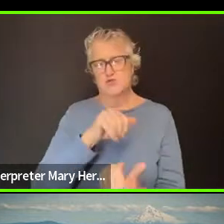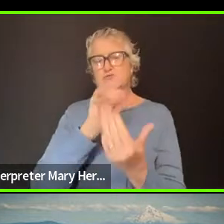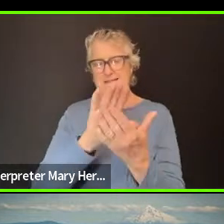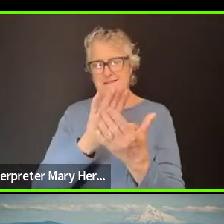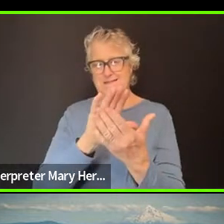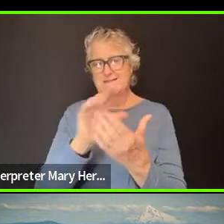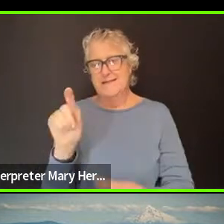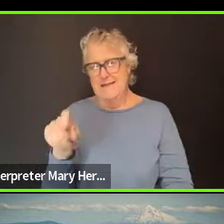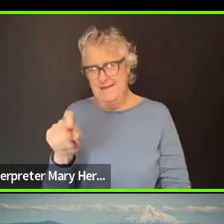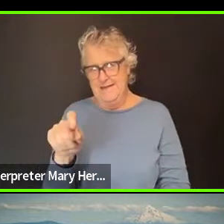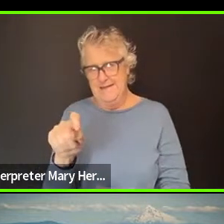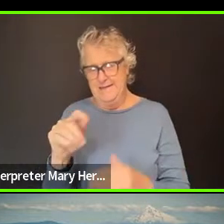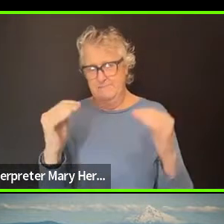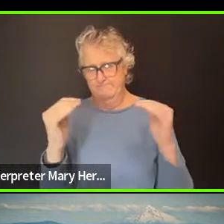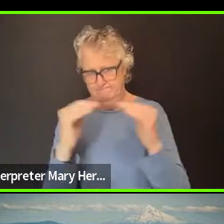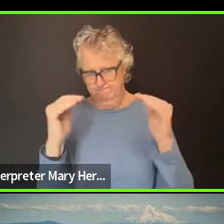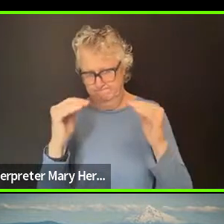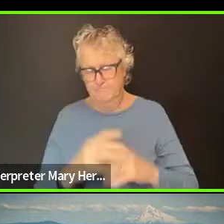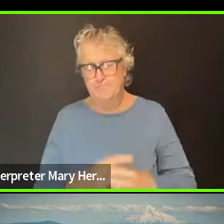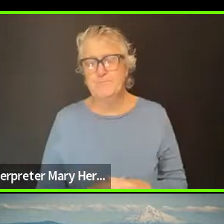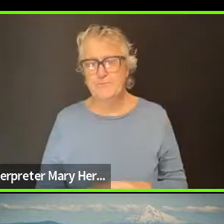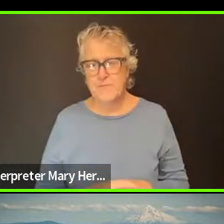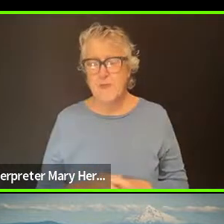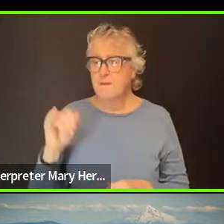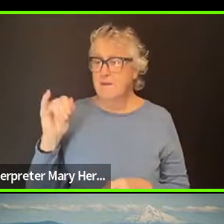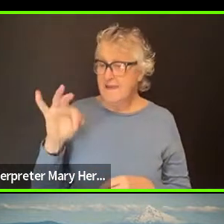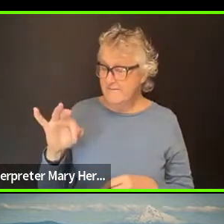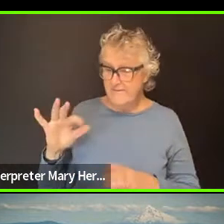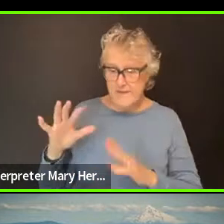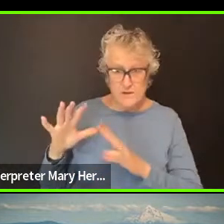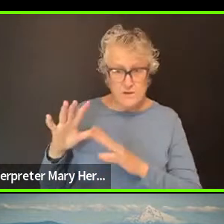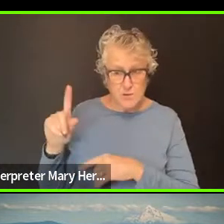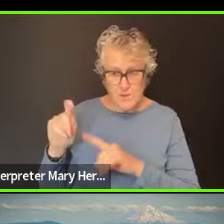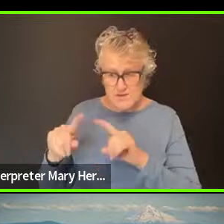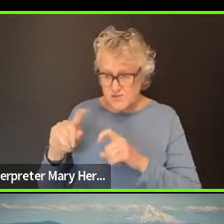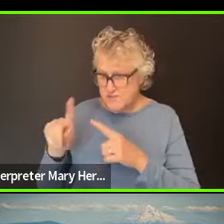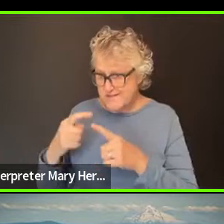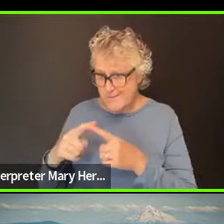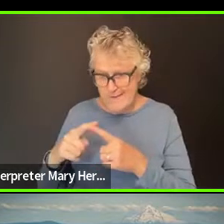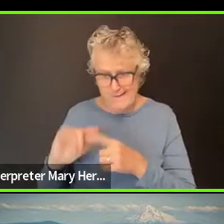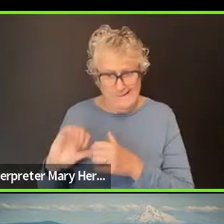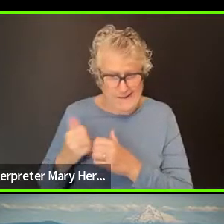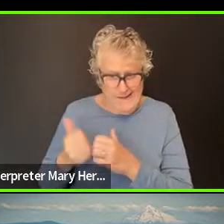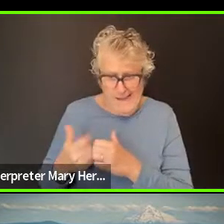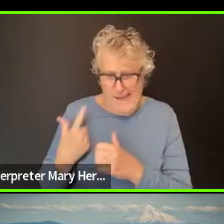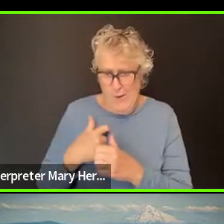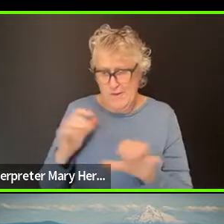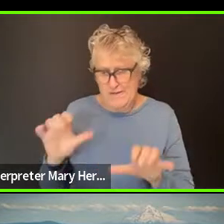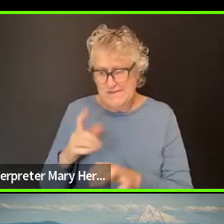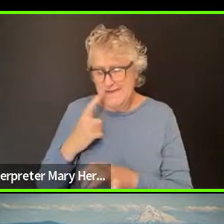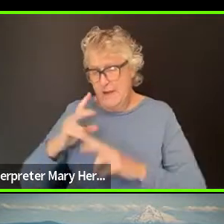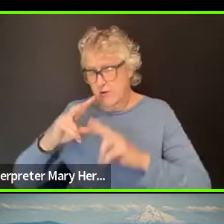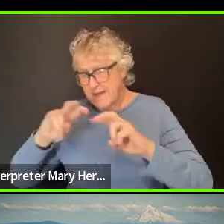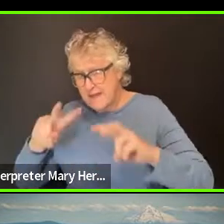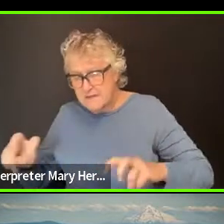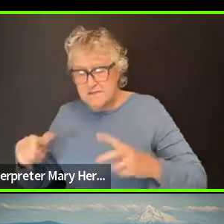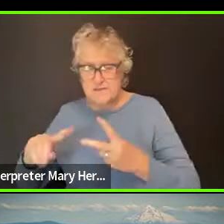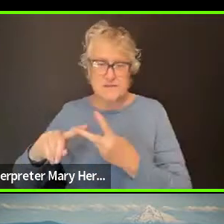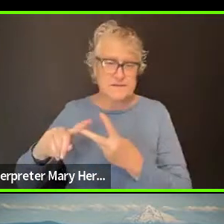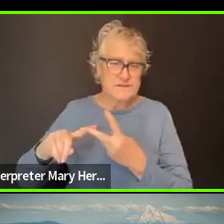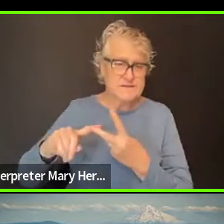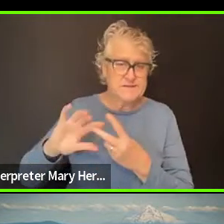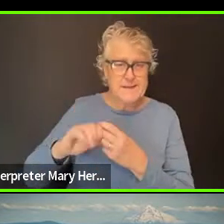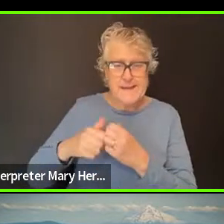comments about how we did our analysis, how we focused on alternatives, the specifics